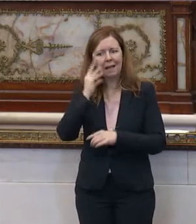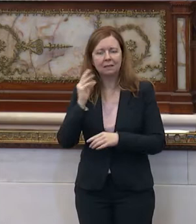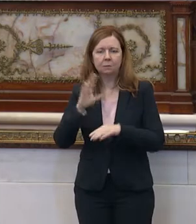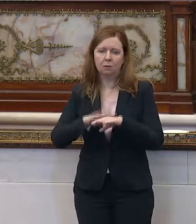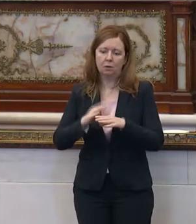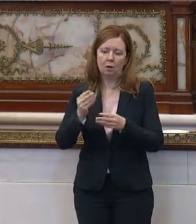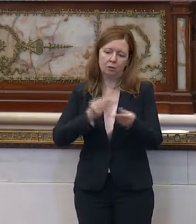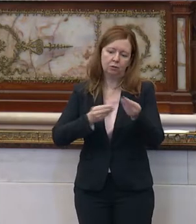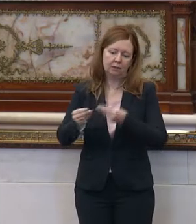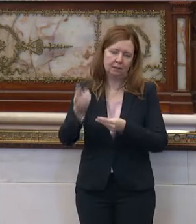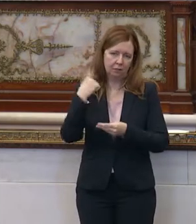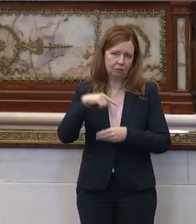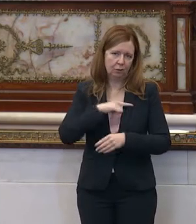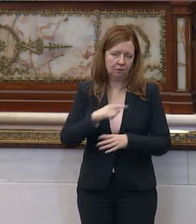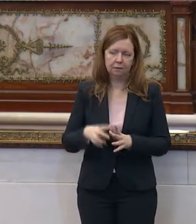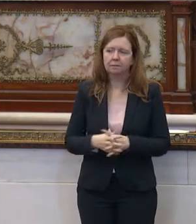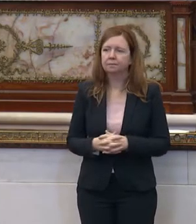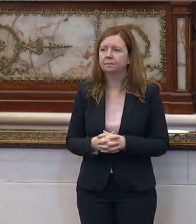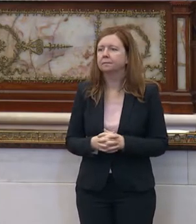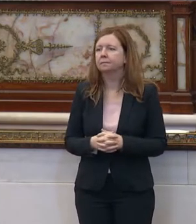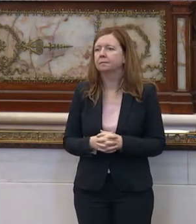those transactions for us.